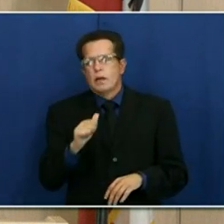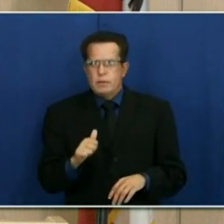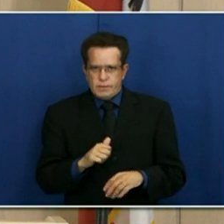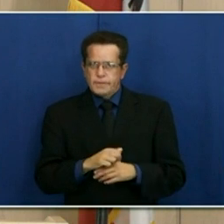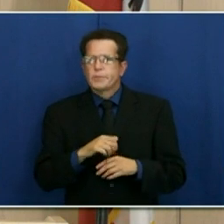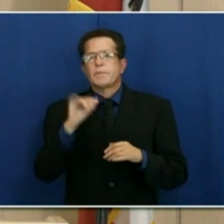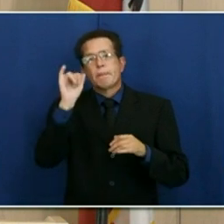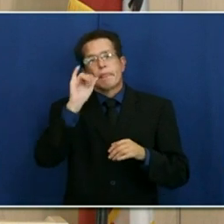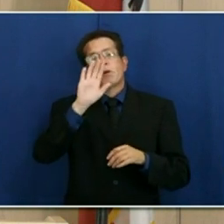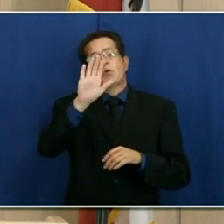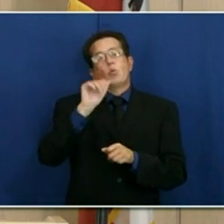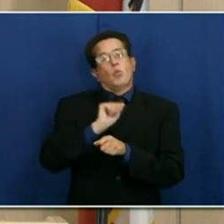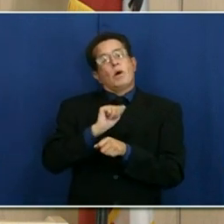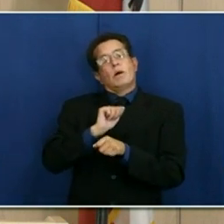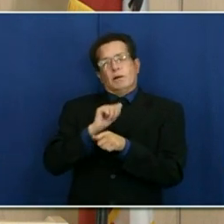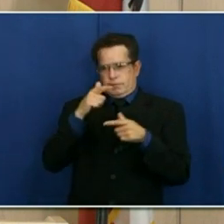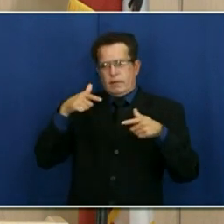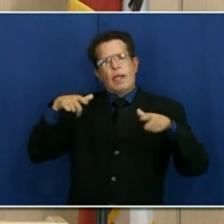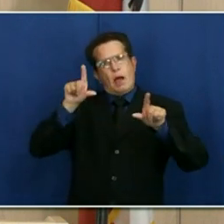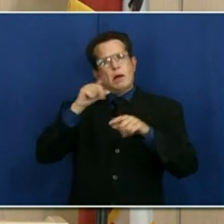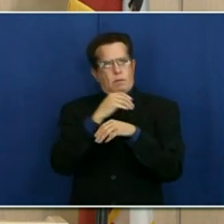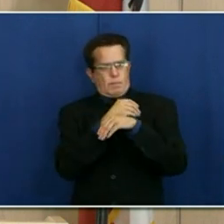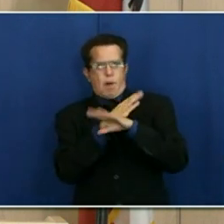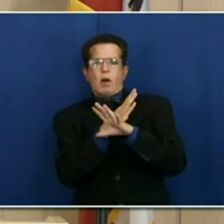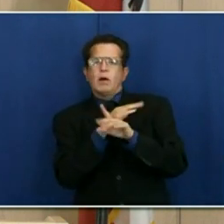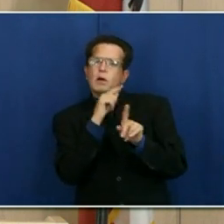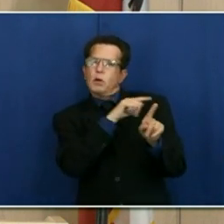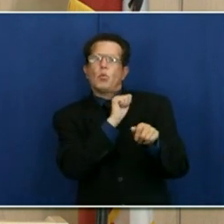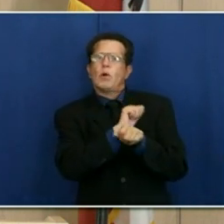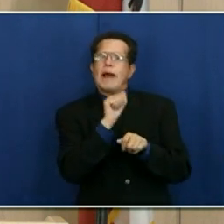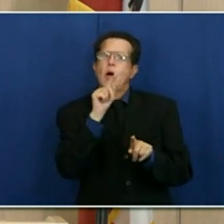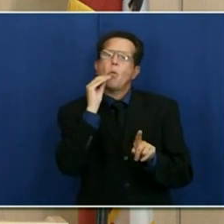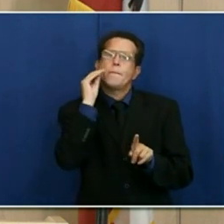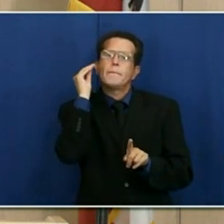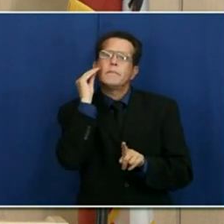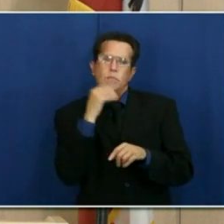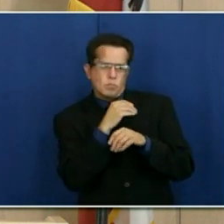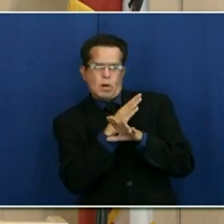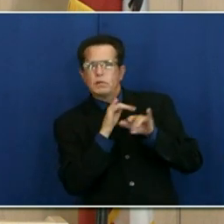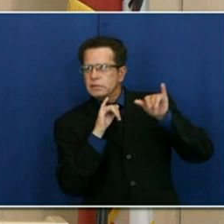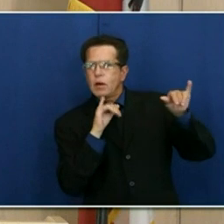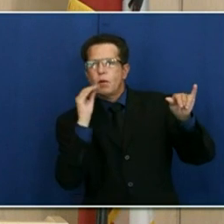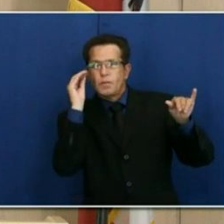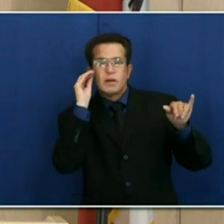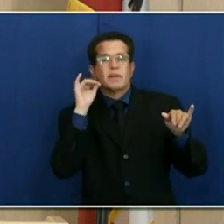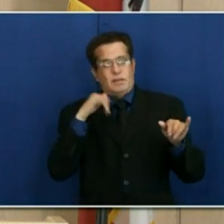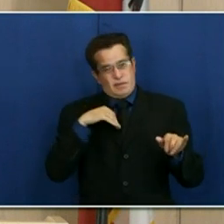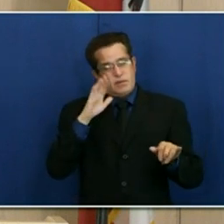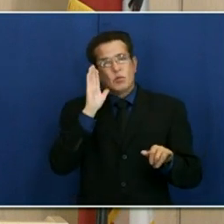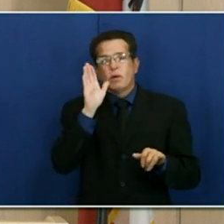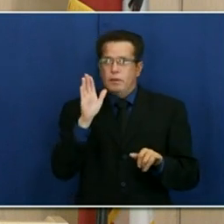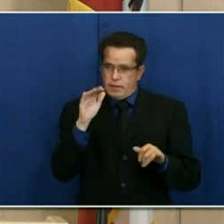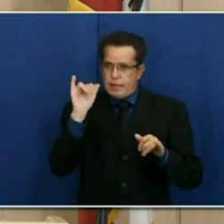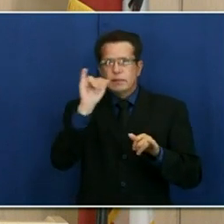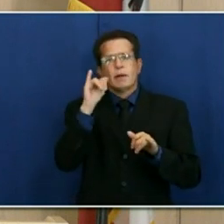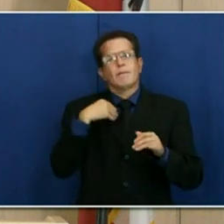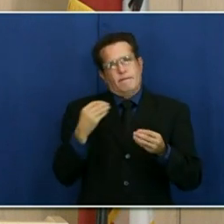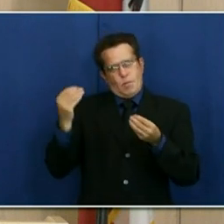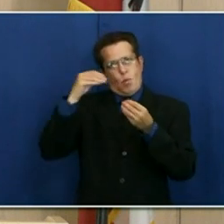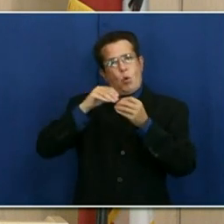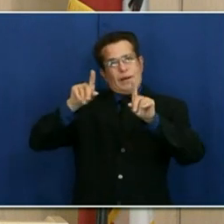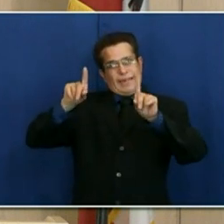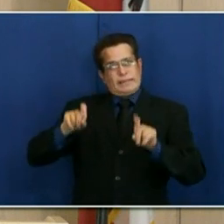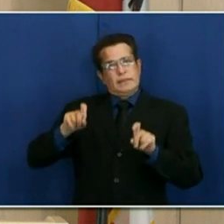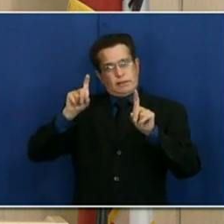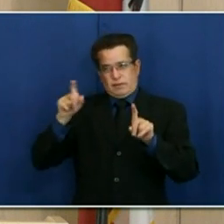your employees to telework. These are two steps we can take. We continue to have robust testing available. If you have any